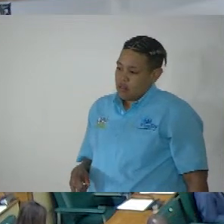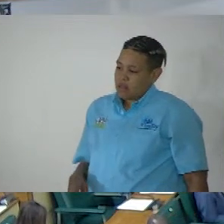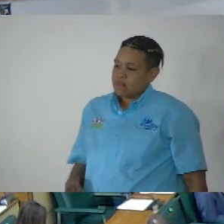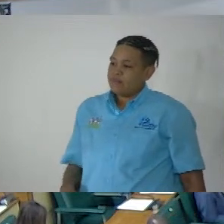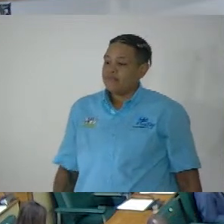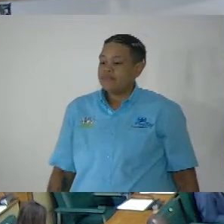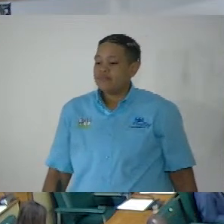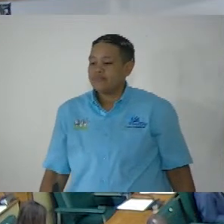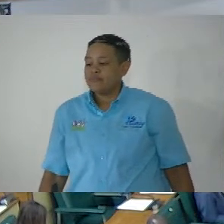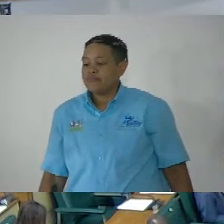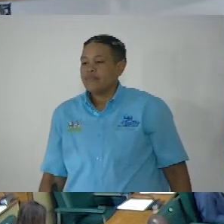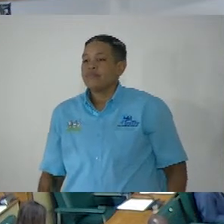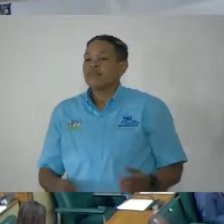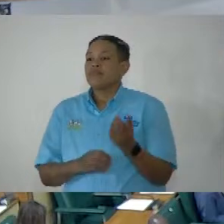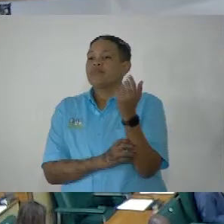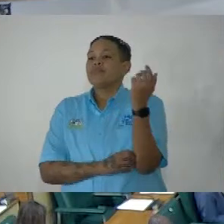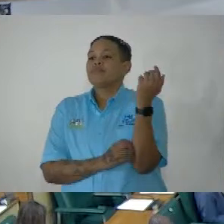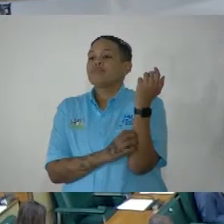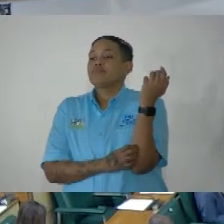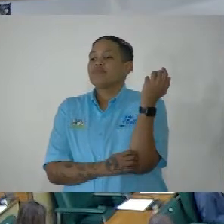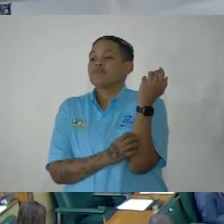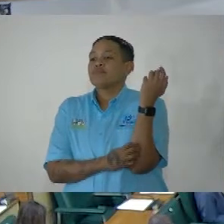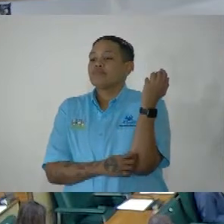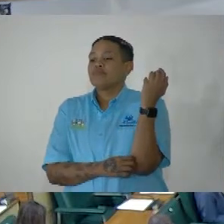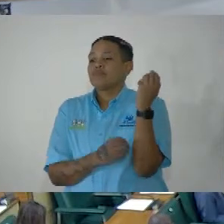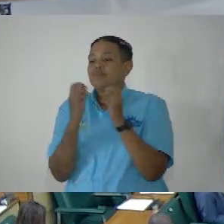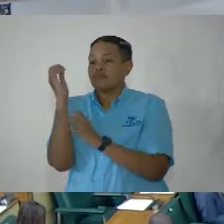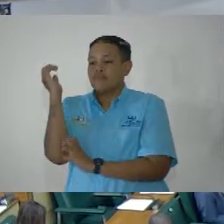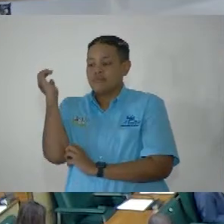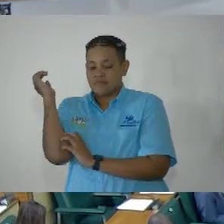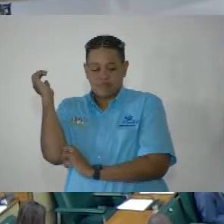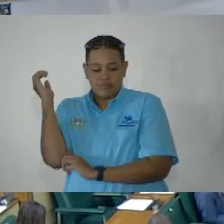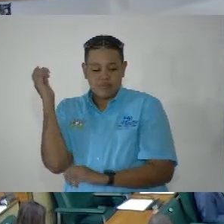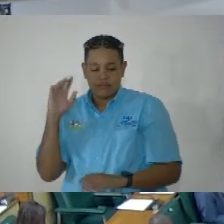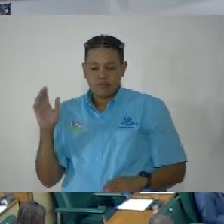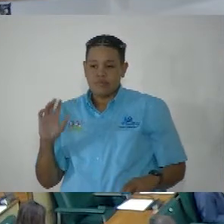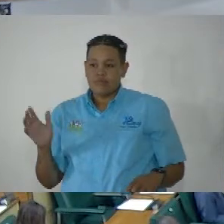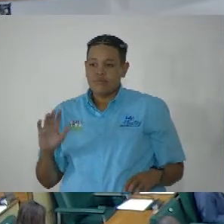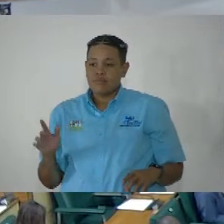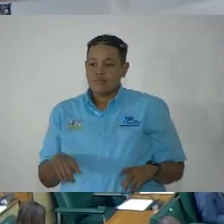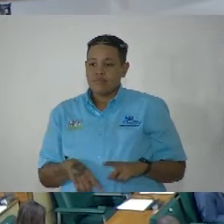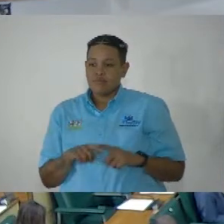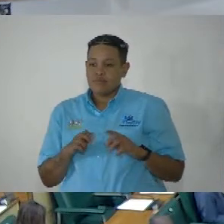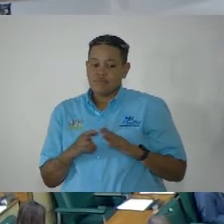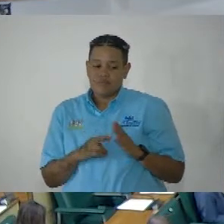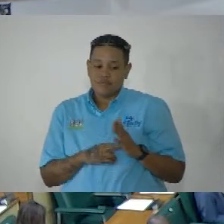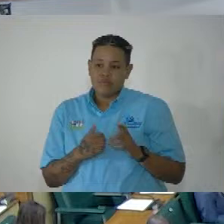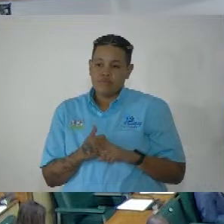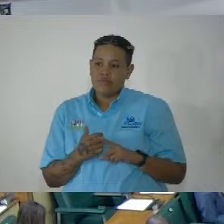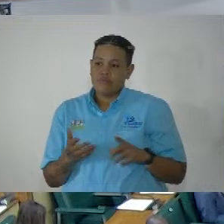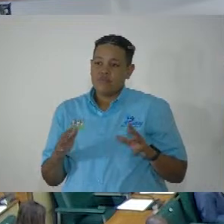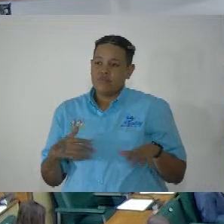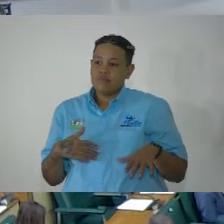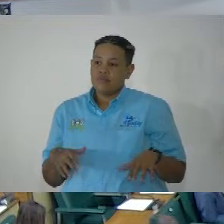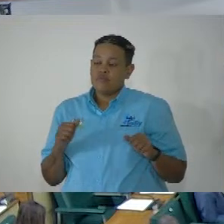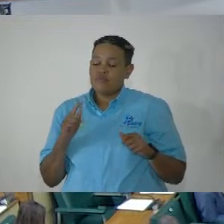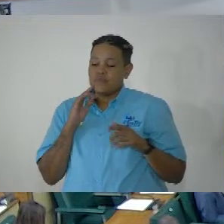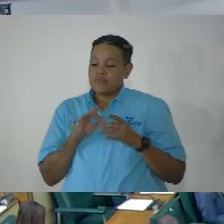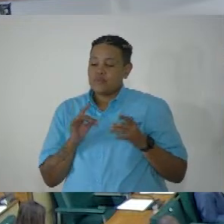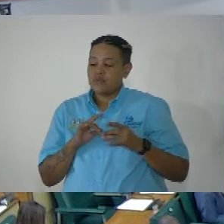So, Madam Speaker, I now move for the suspension of the standing orders to enable me to take the